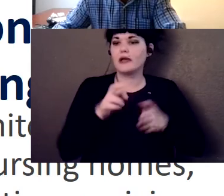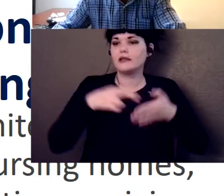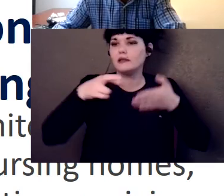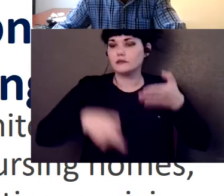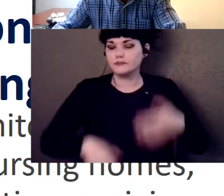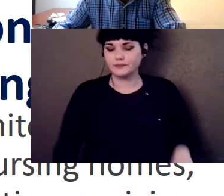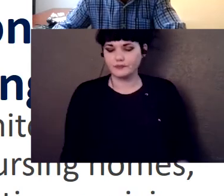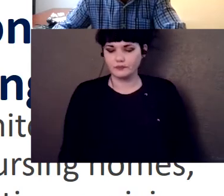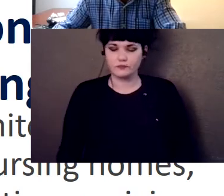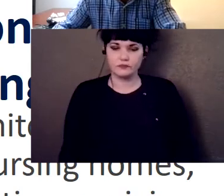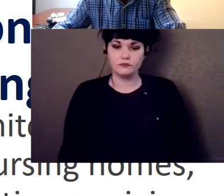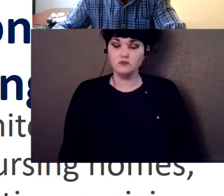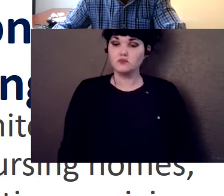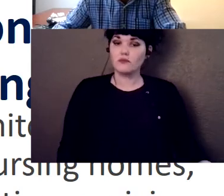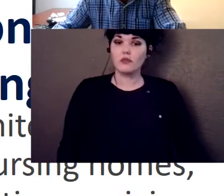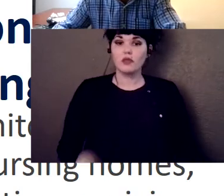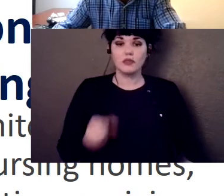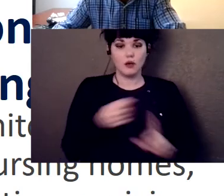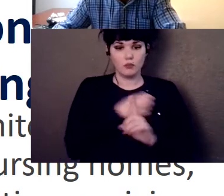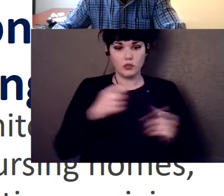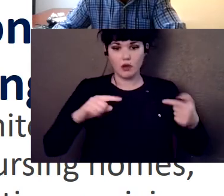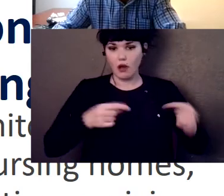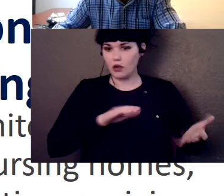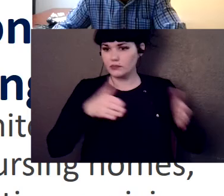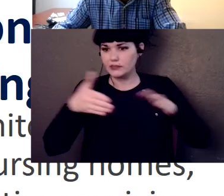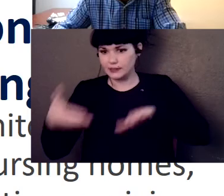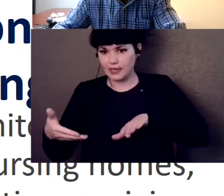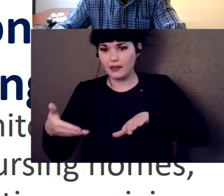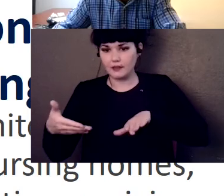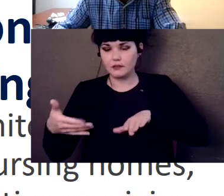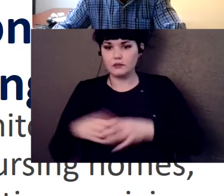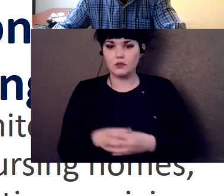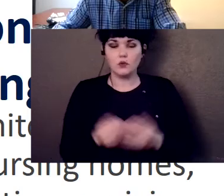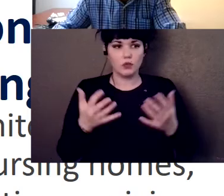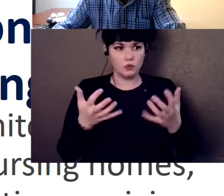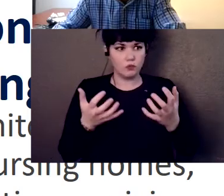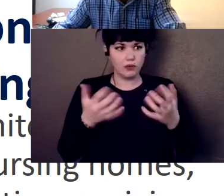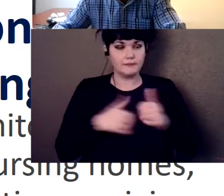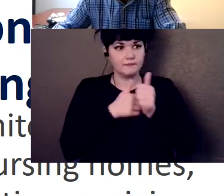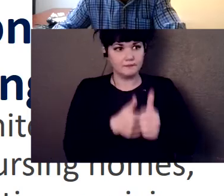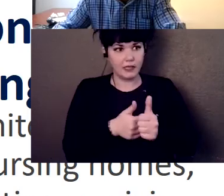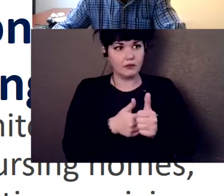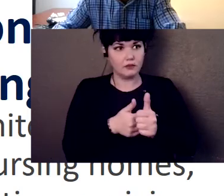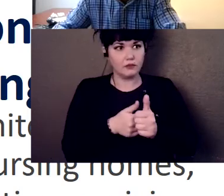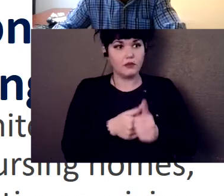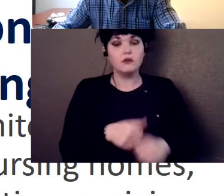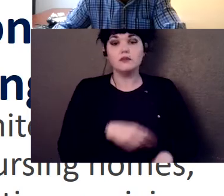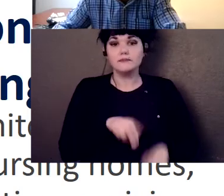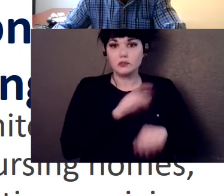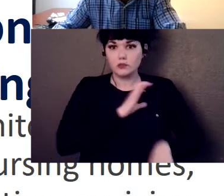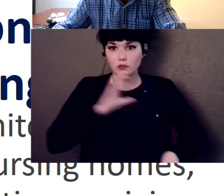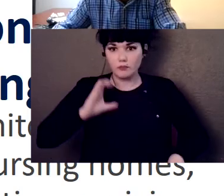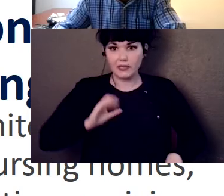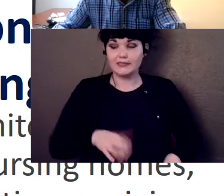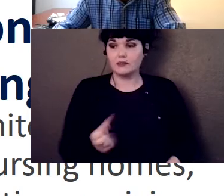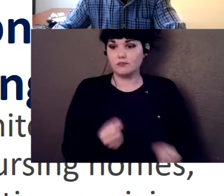potential for abuse, harm, and even death, and consistent with the United Nations Committee Against Torture's recommendation to ban use of